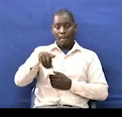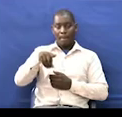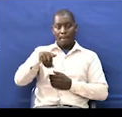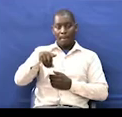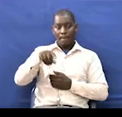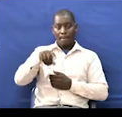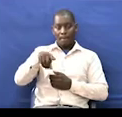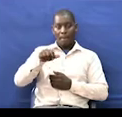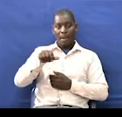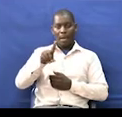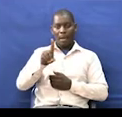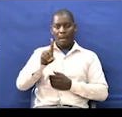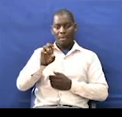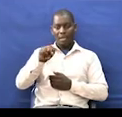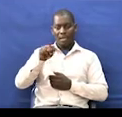distance.